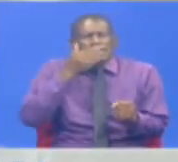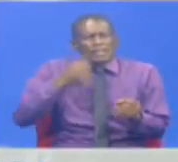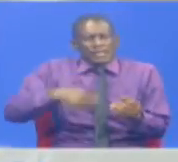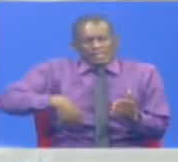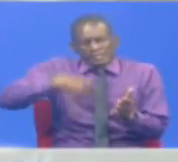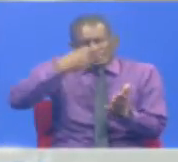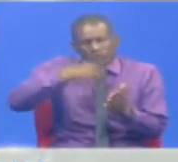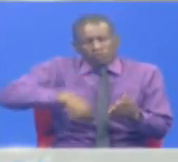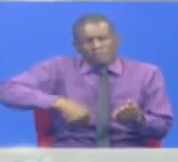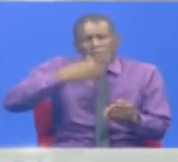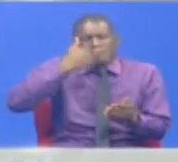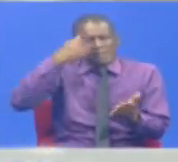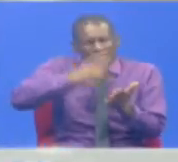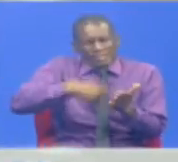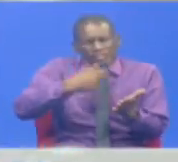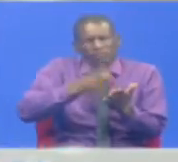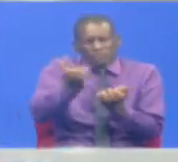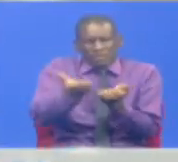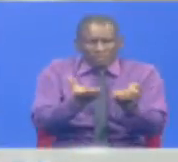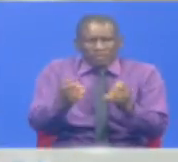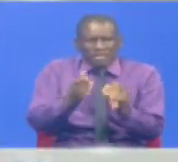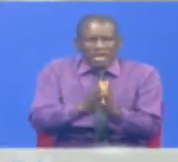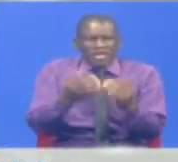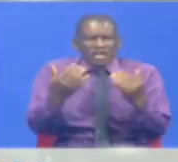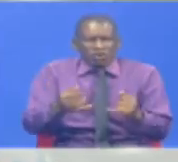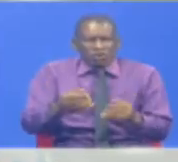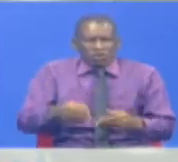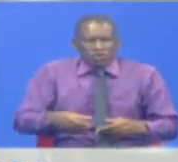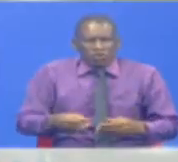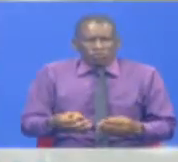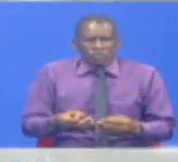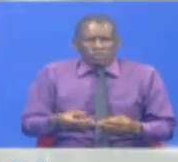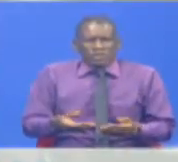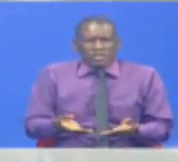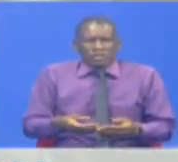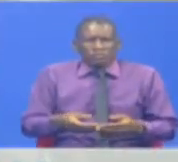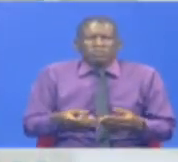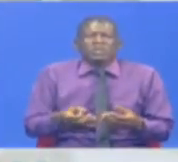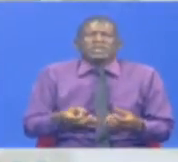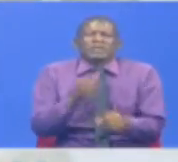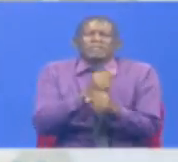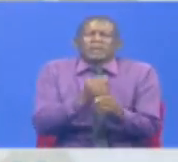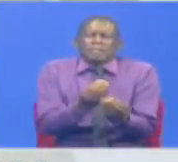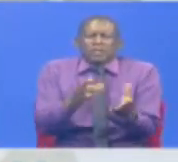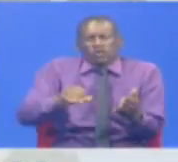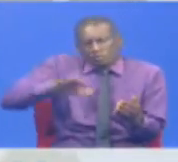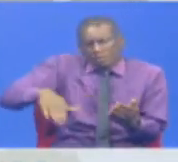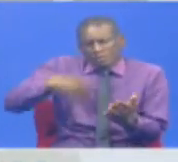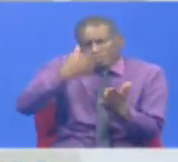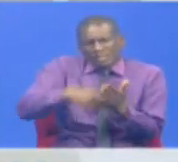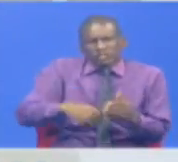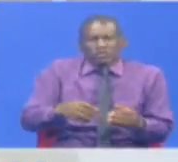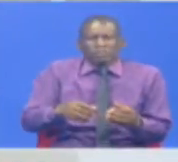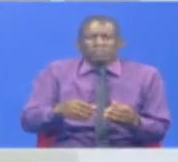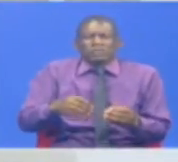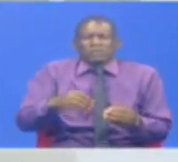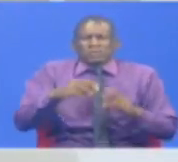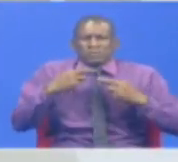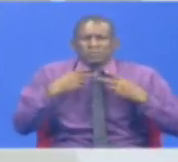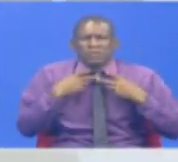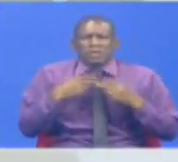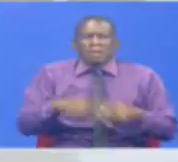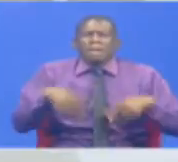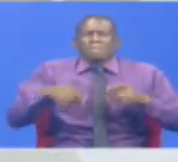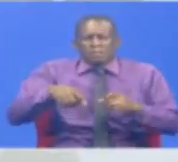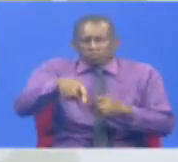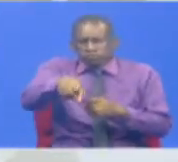businesses and probably will render much of the minimum tax redundant. And away from matters public finance, persons fishing in